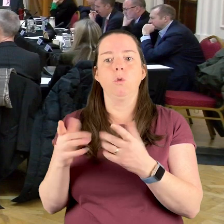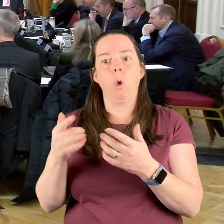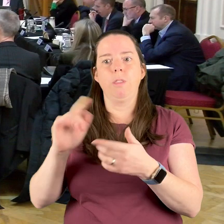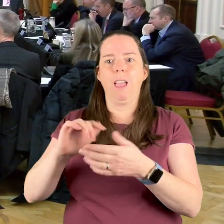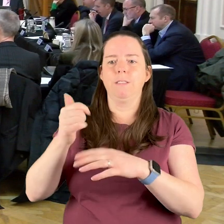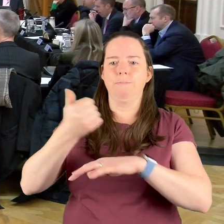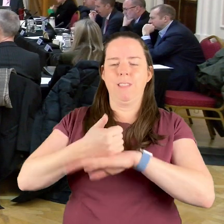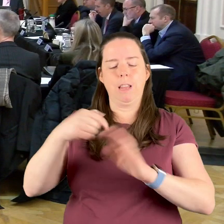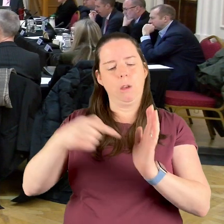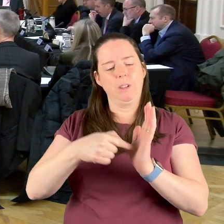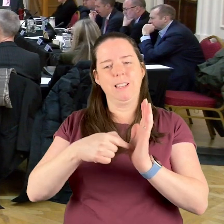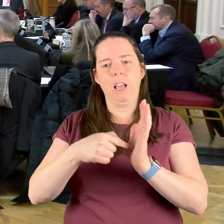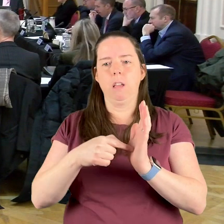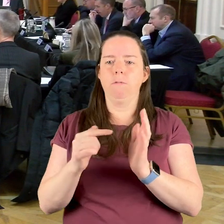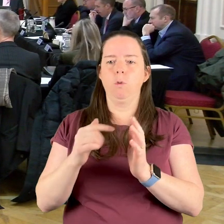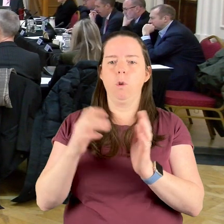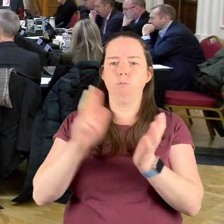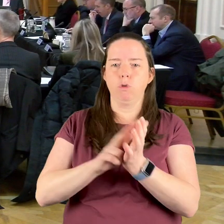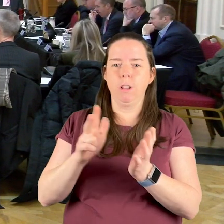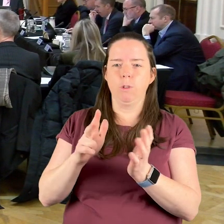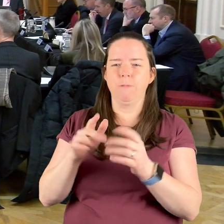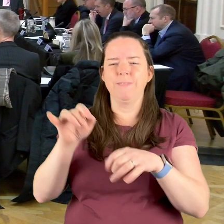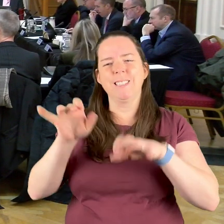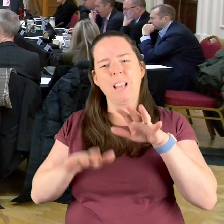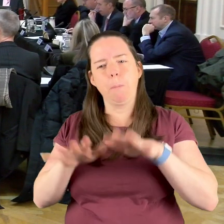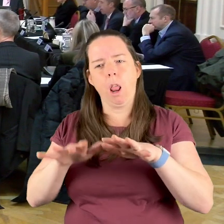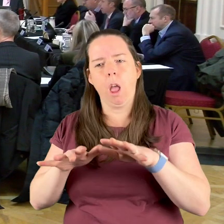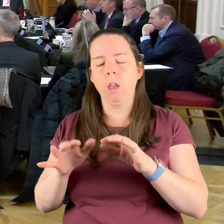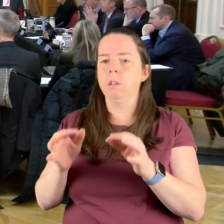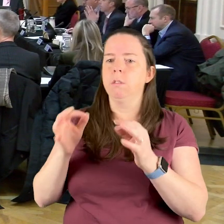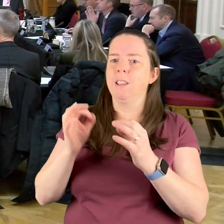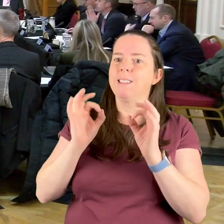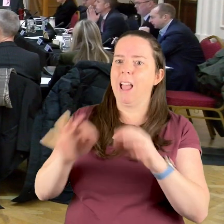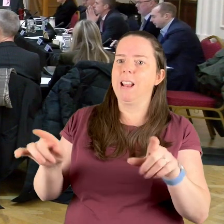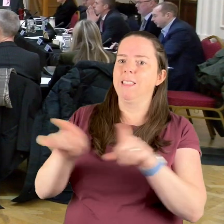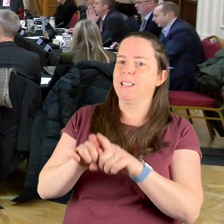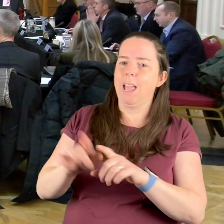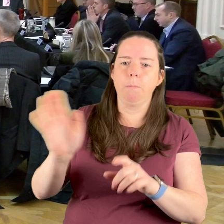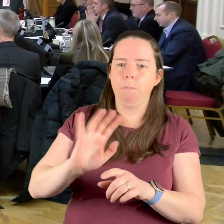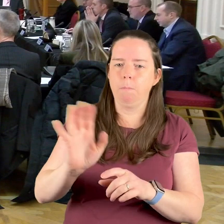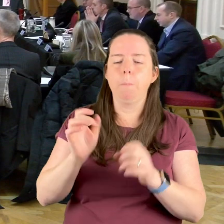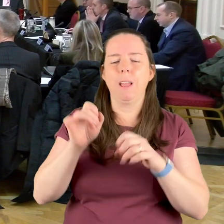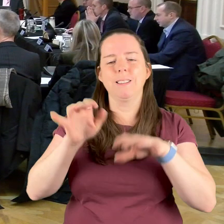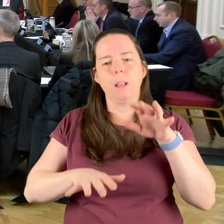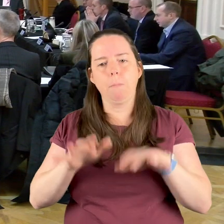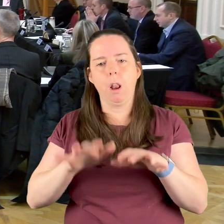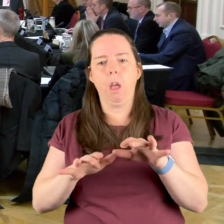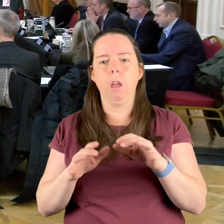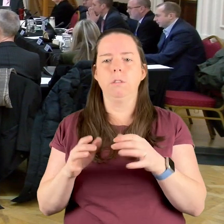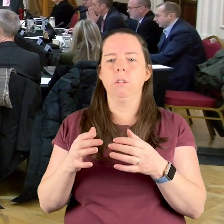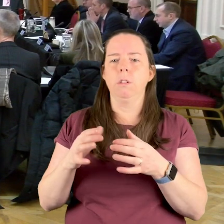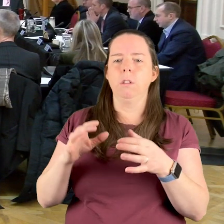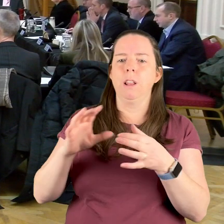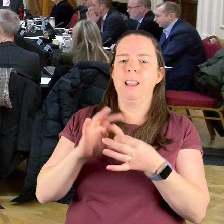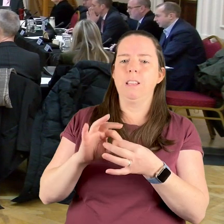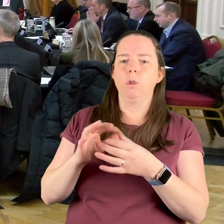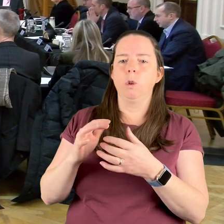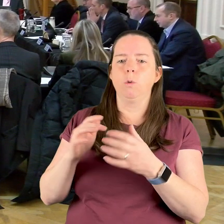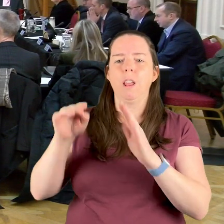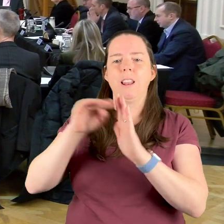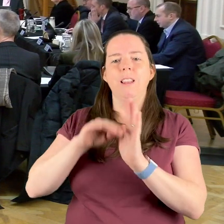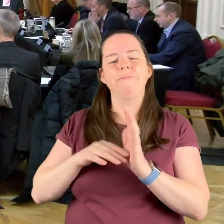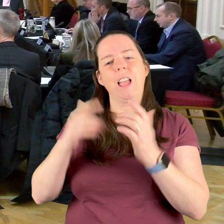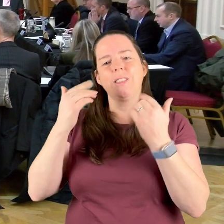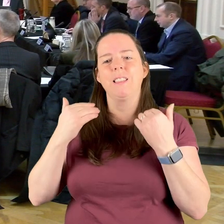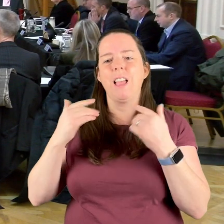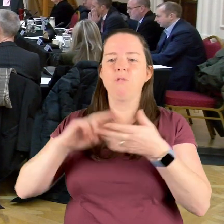is also set out here for approval, because it is a very similar, though not identical, form of legal